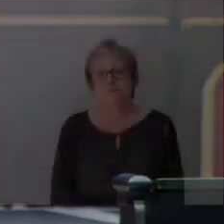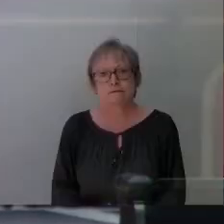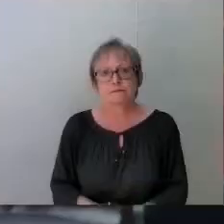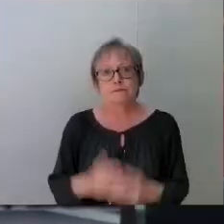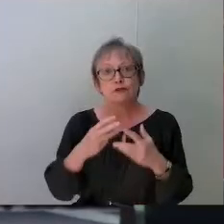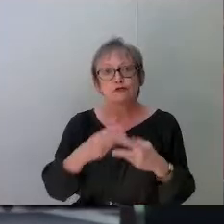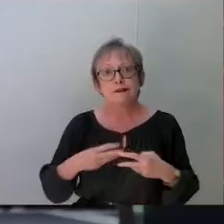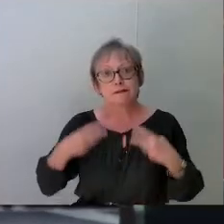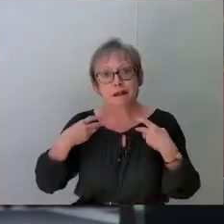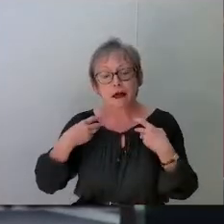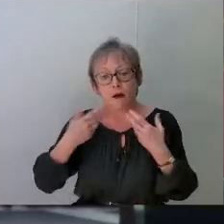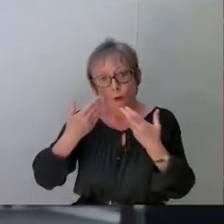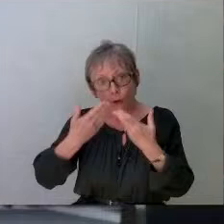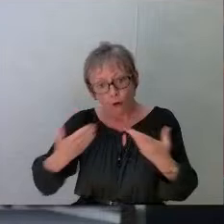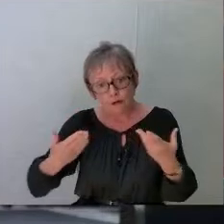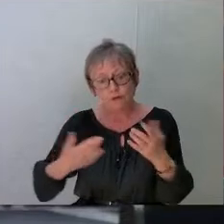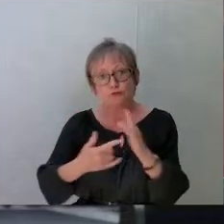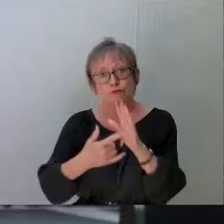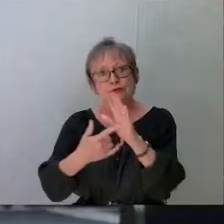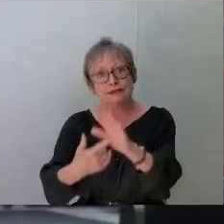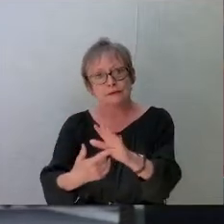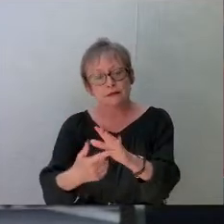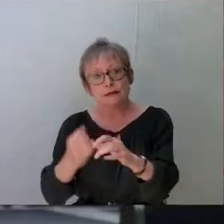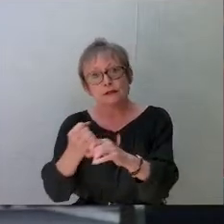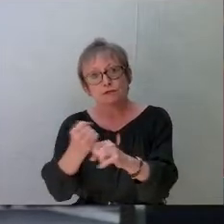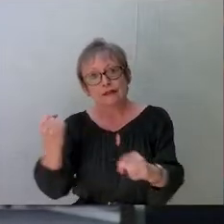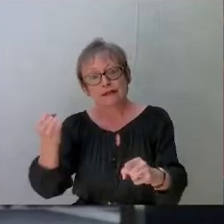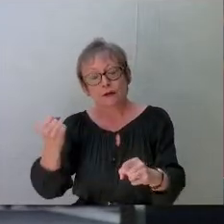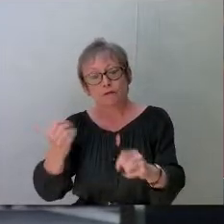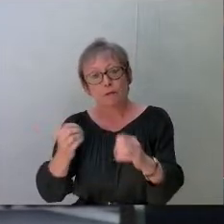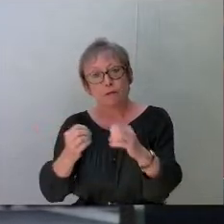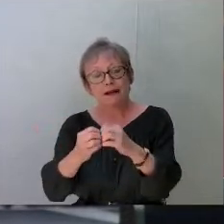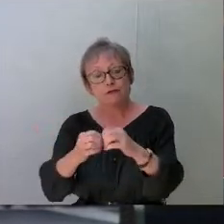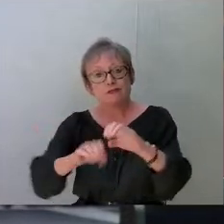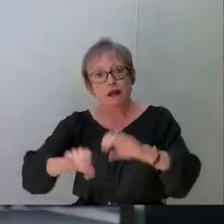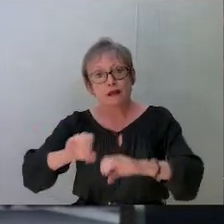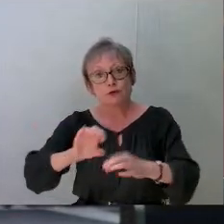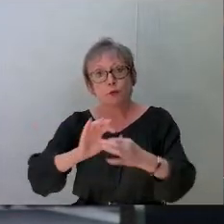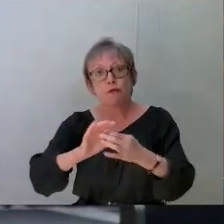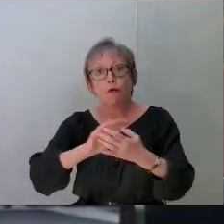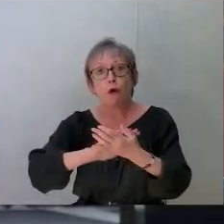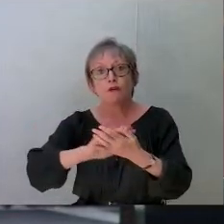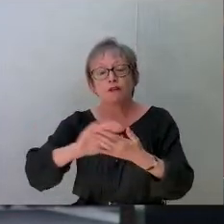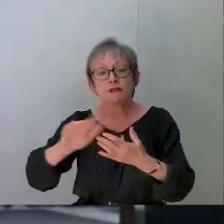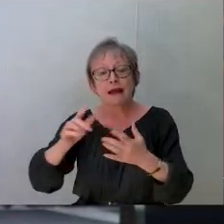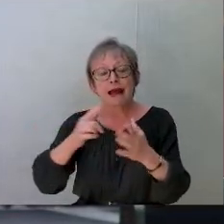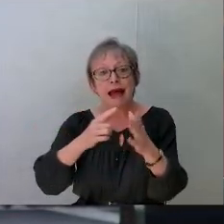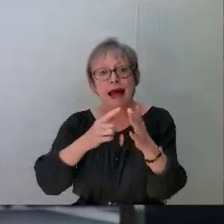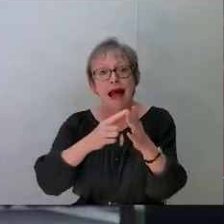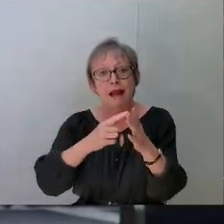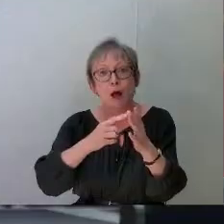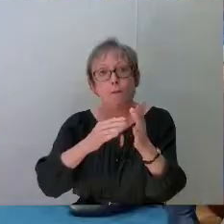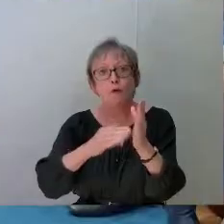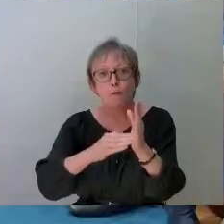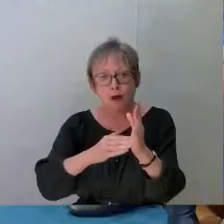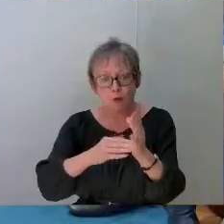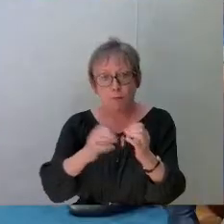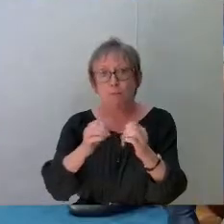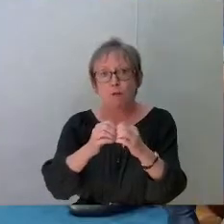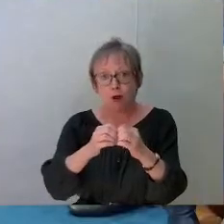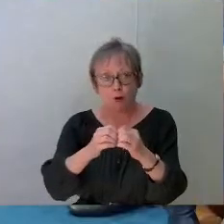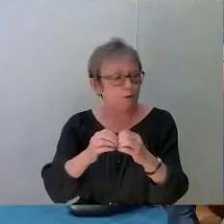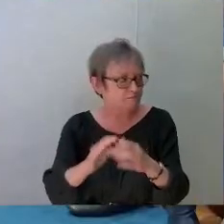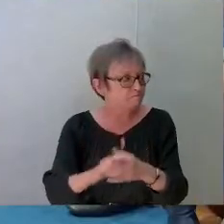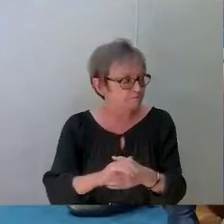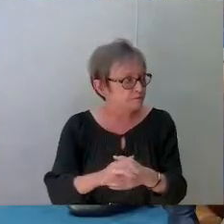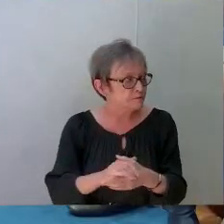Chancellor, I have the honour to present to you for the degree of Bachelor of Science with Honours, Anna Hudebaye.